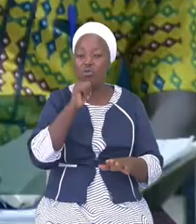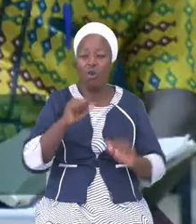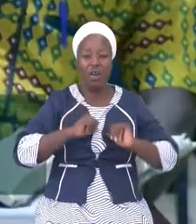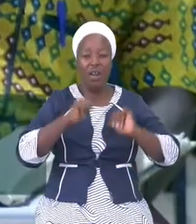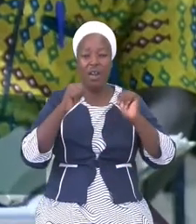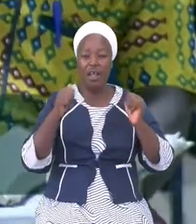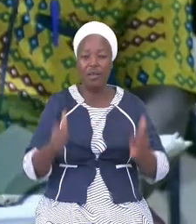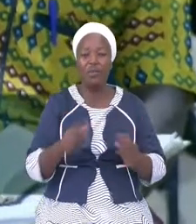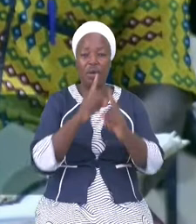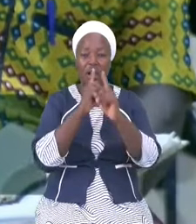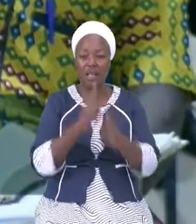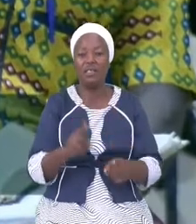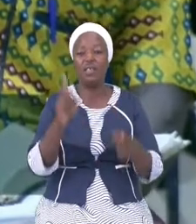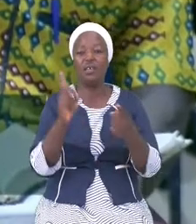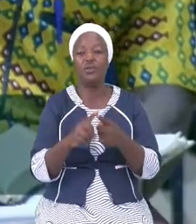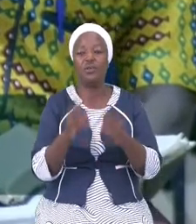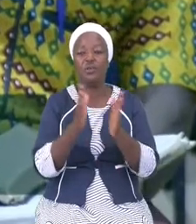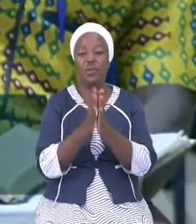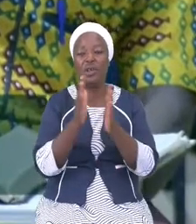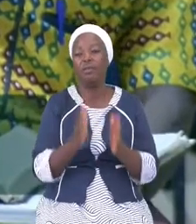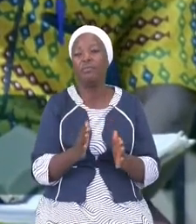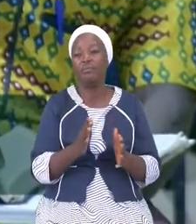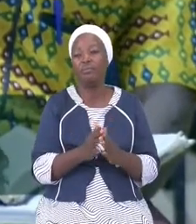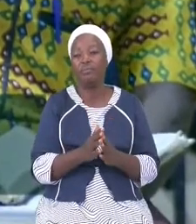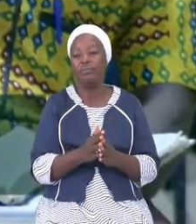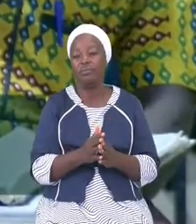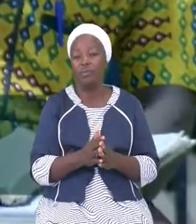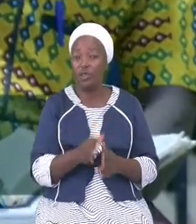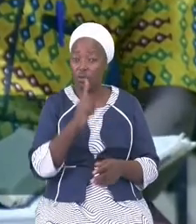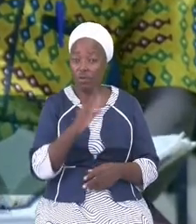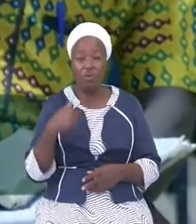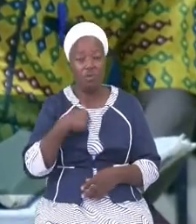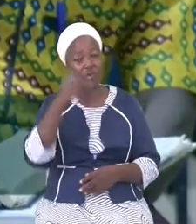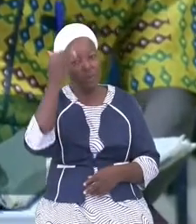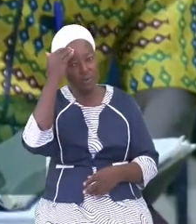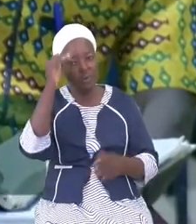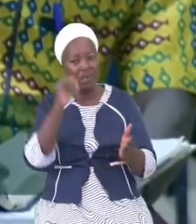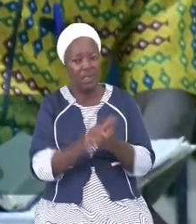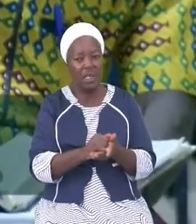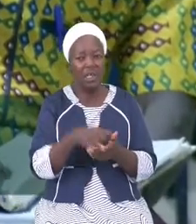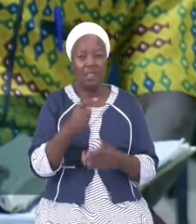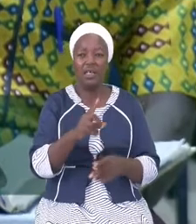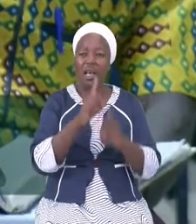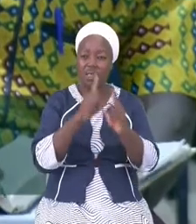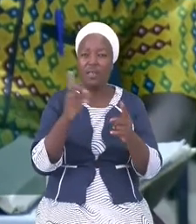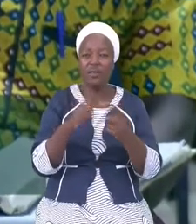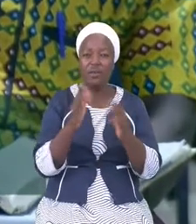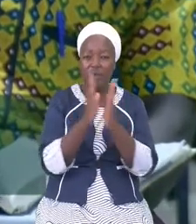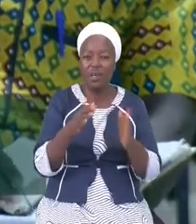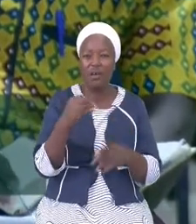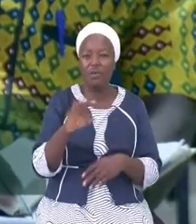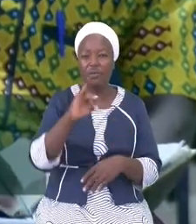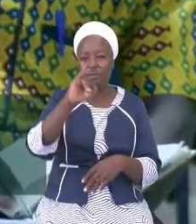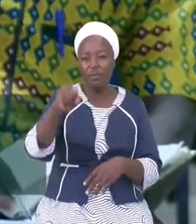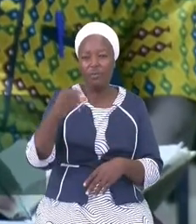undeniable answers to prayer. Obviously, we know that the answer to the prayer of Jonah